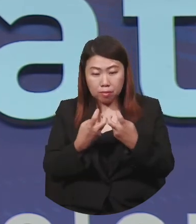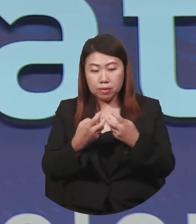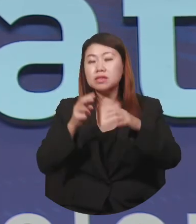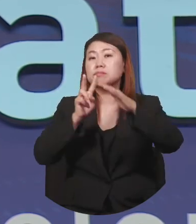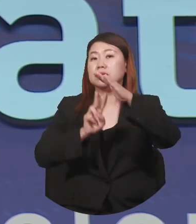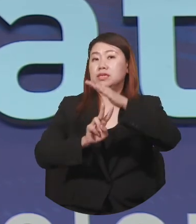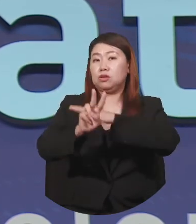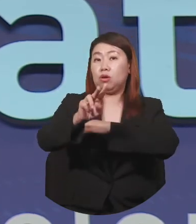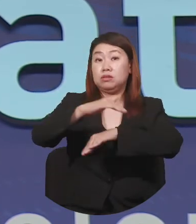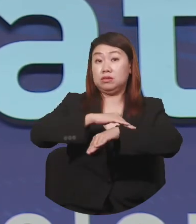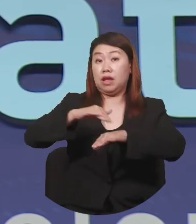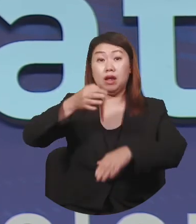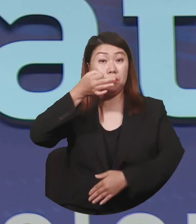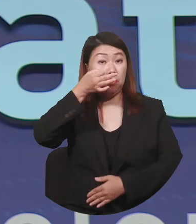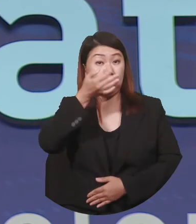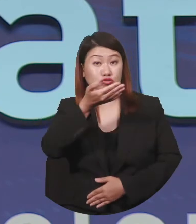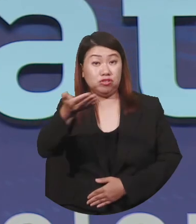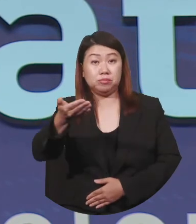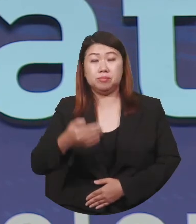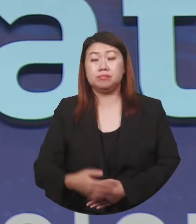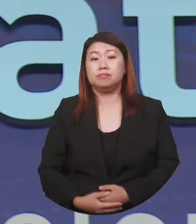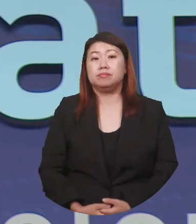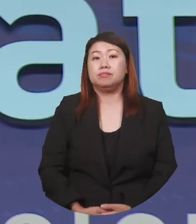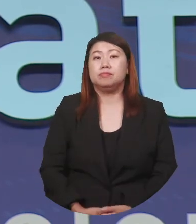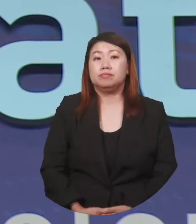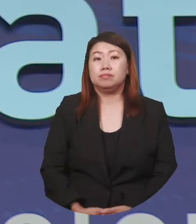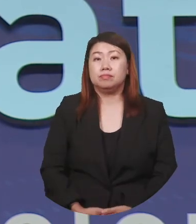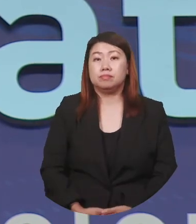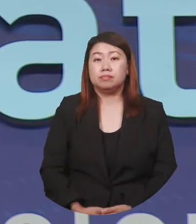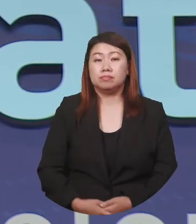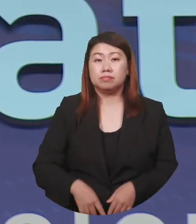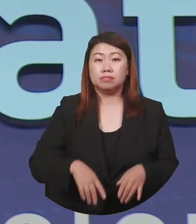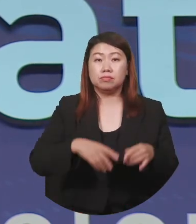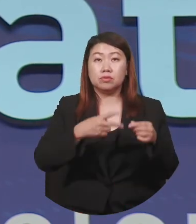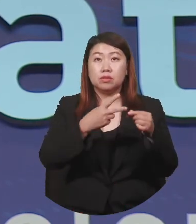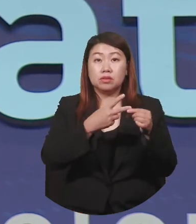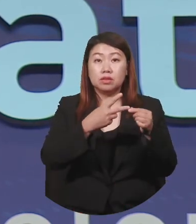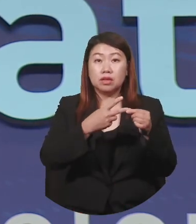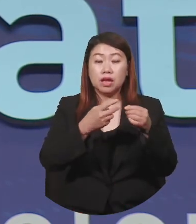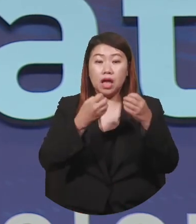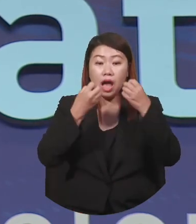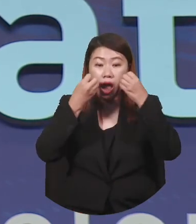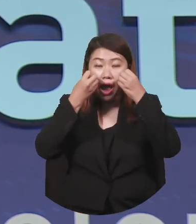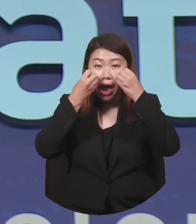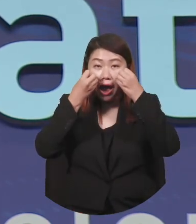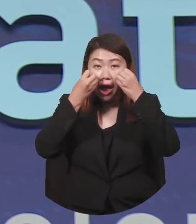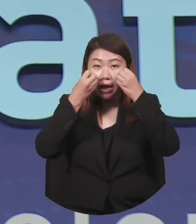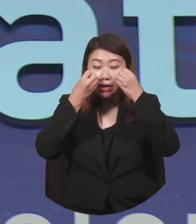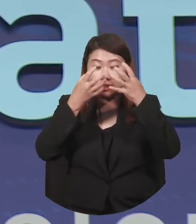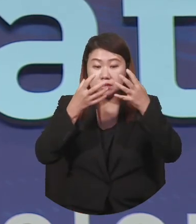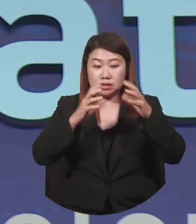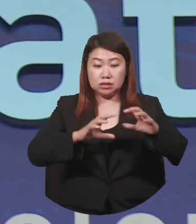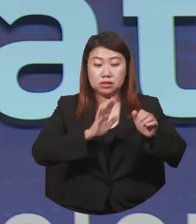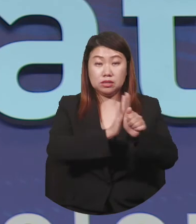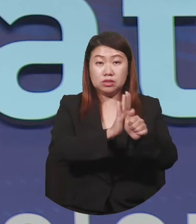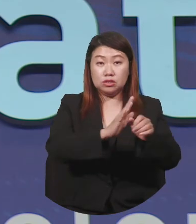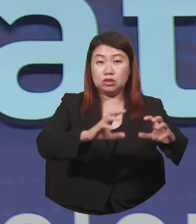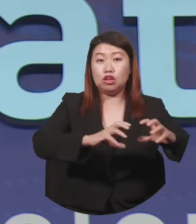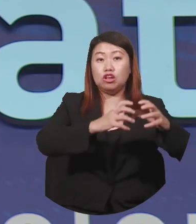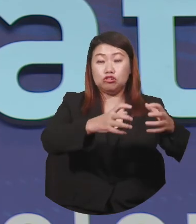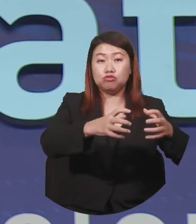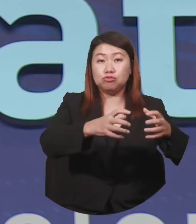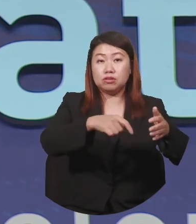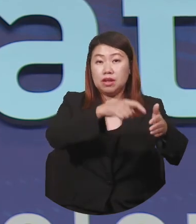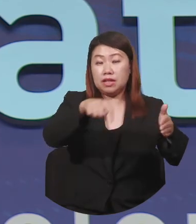global community amid transnational crises including pandemic and climate change based on Korea's experience and growth from